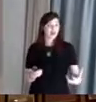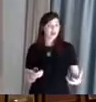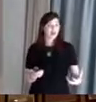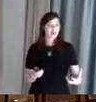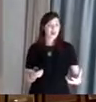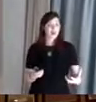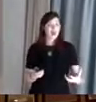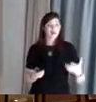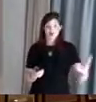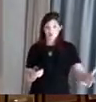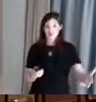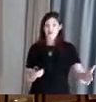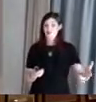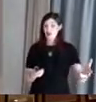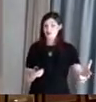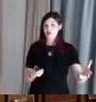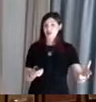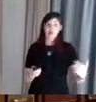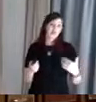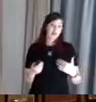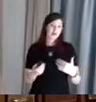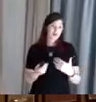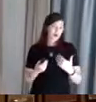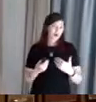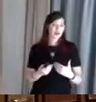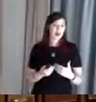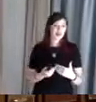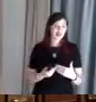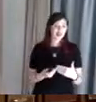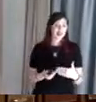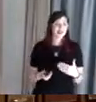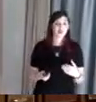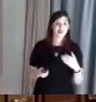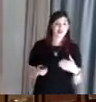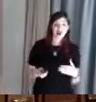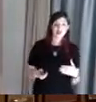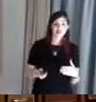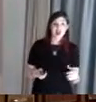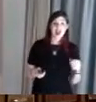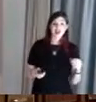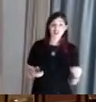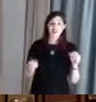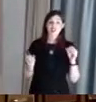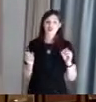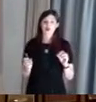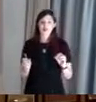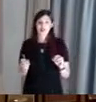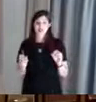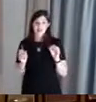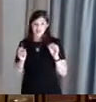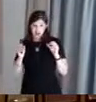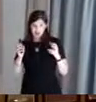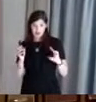in Europe. Now, when it got really tricky, and according to my opinion, is when this virus actually encrypted